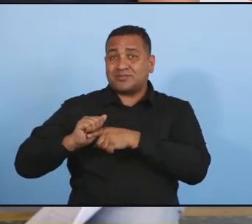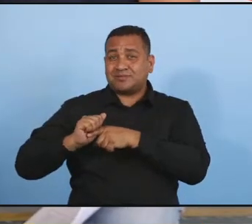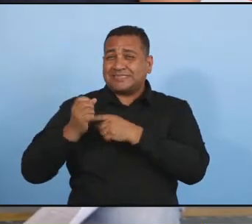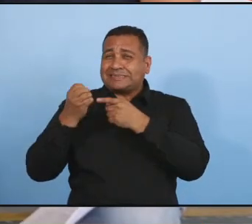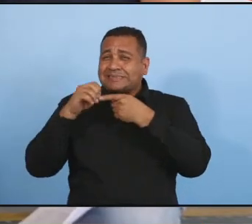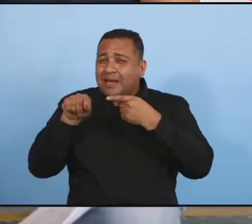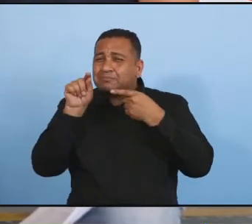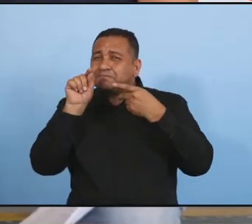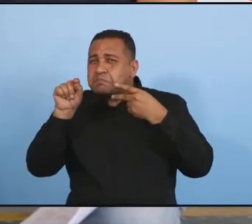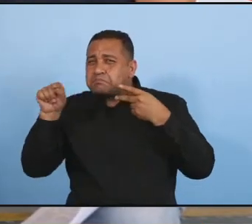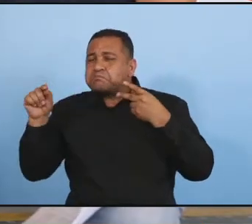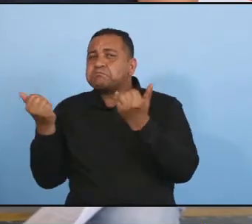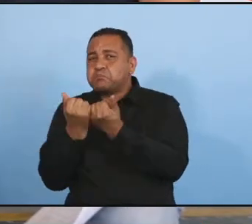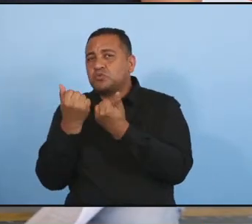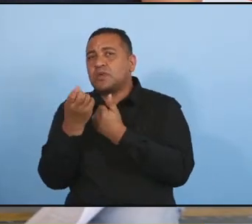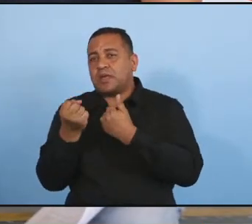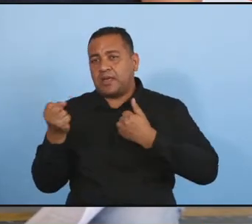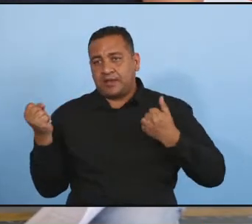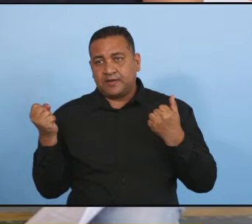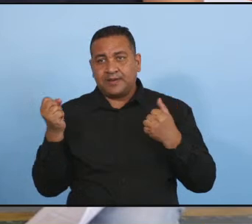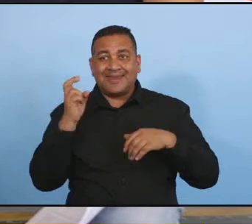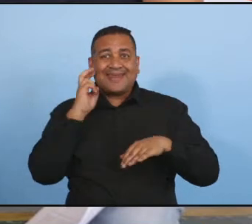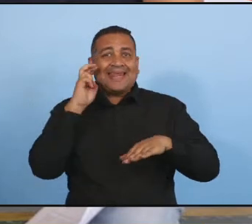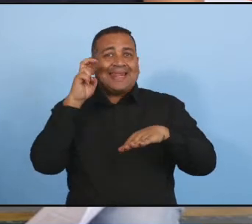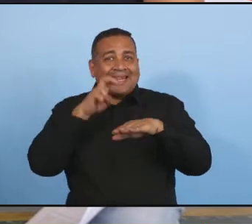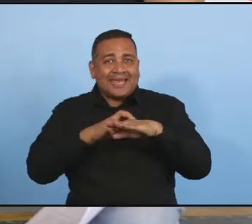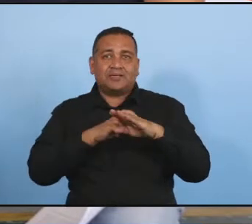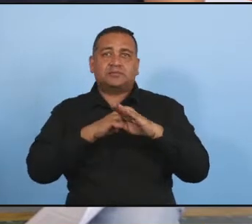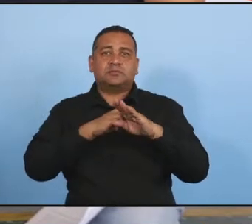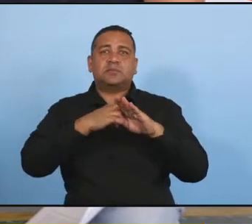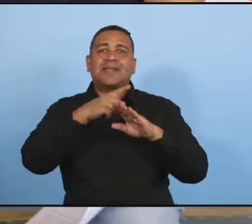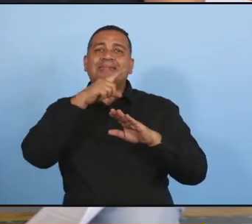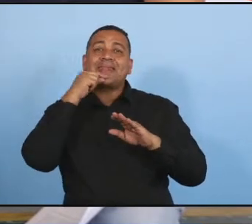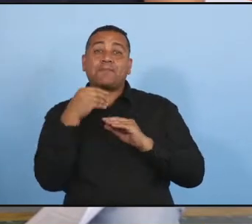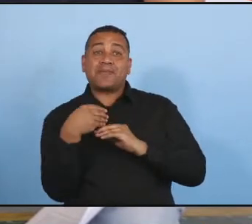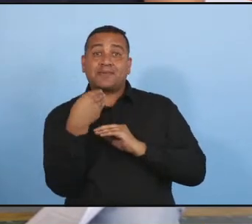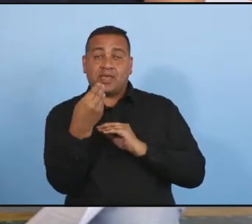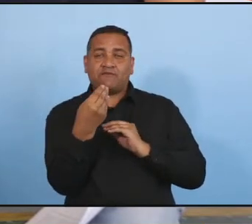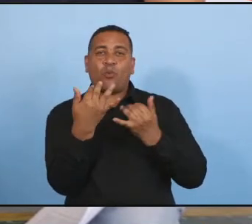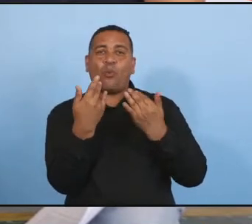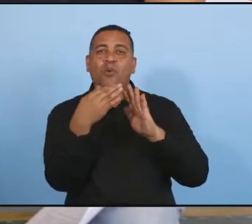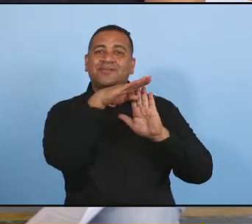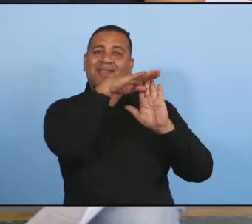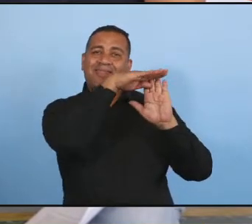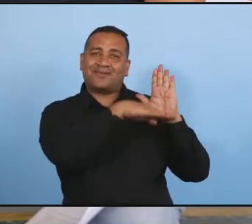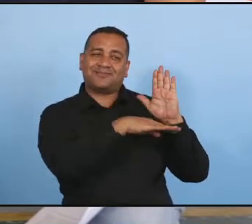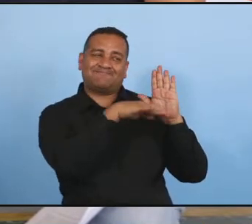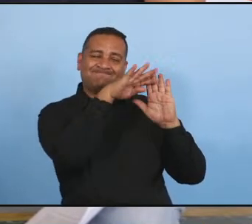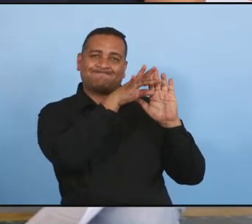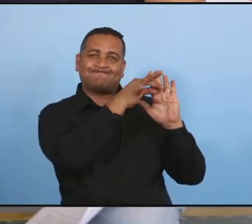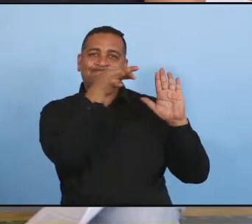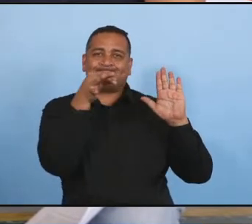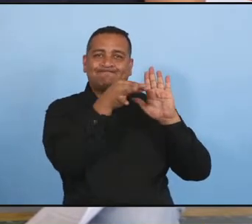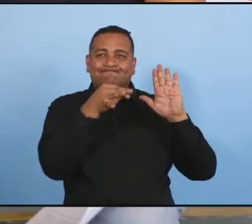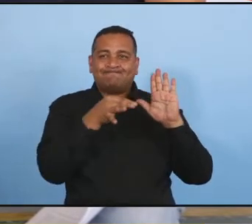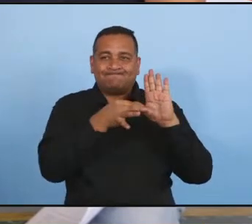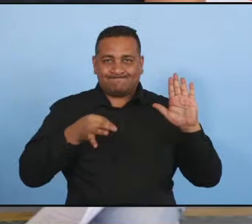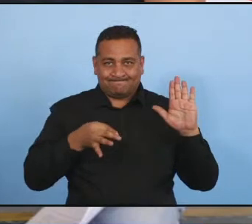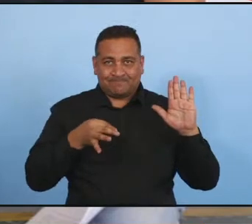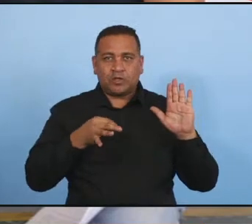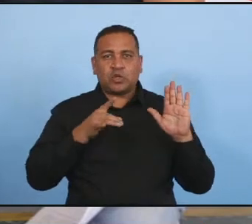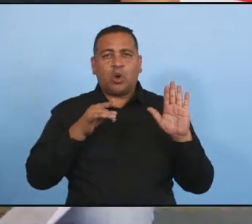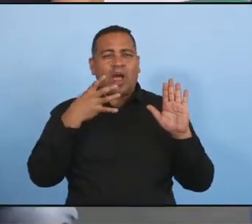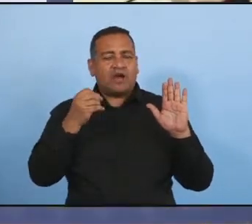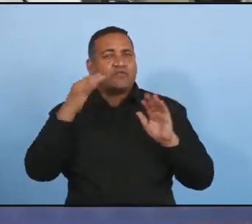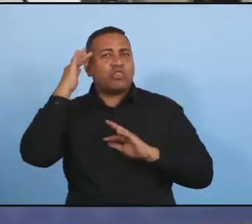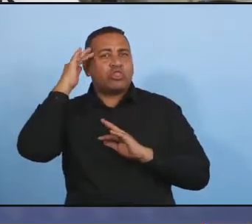They must kind of put their name on a waiting list, and then when those bursaries come around, then we have that. But we do have bursaries for the theoretical part of it. And this is